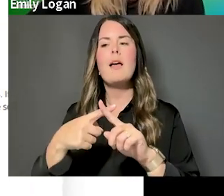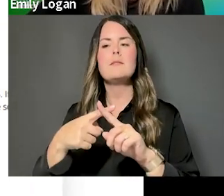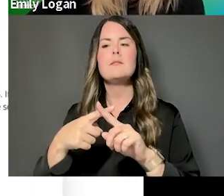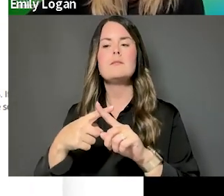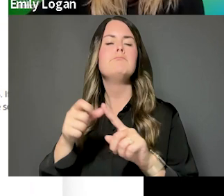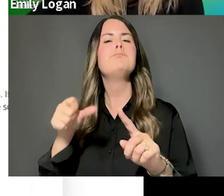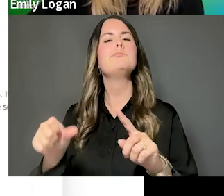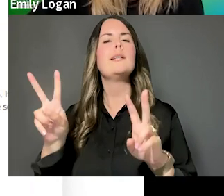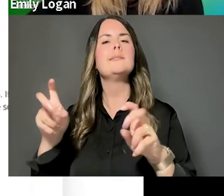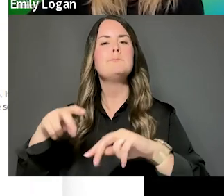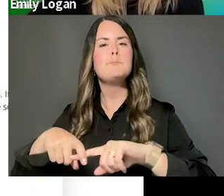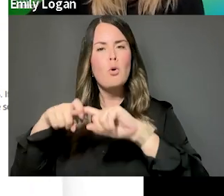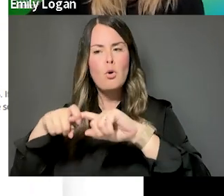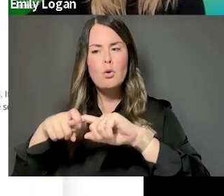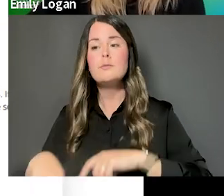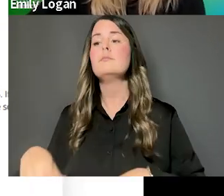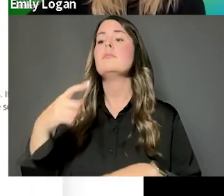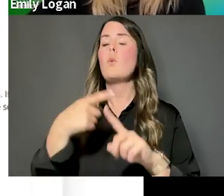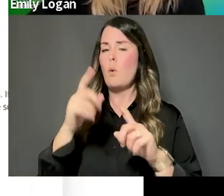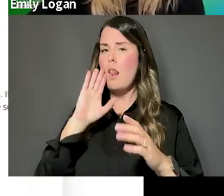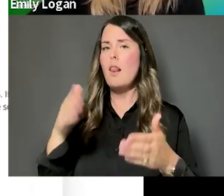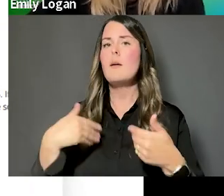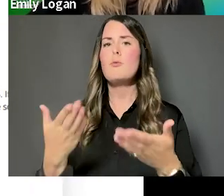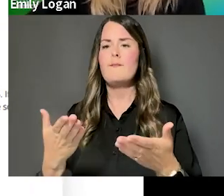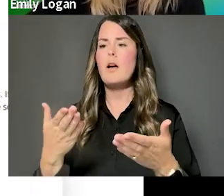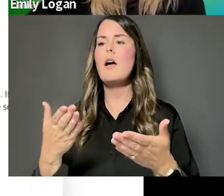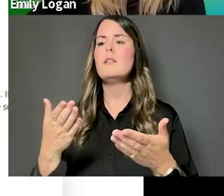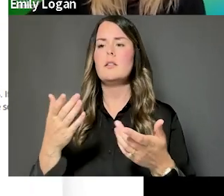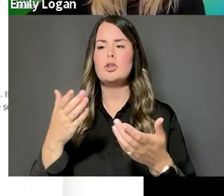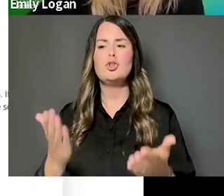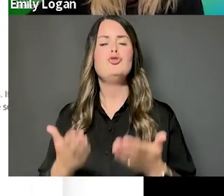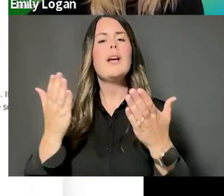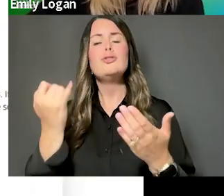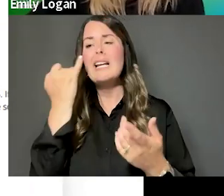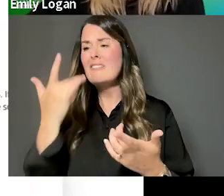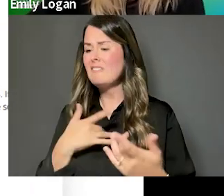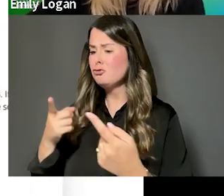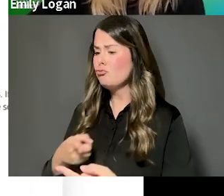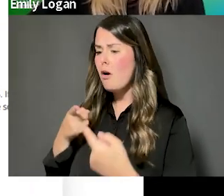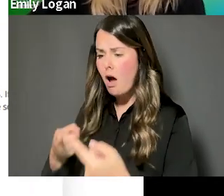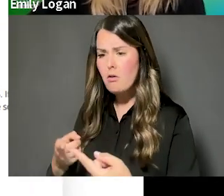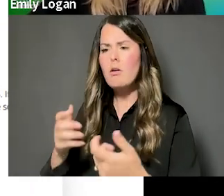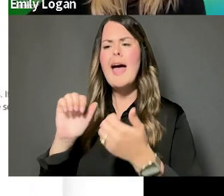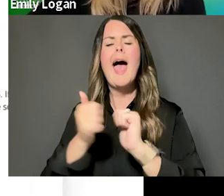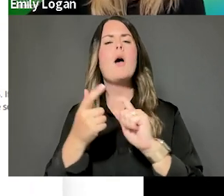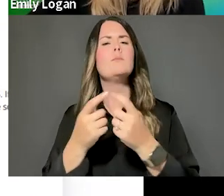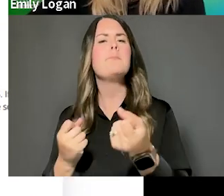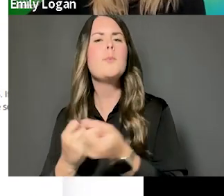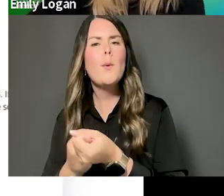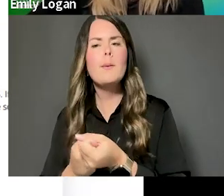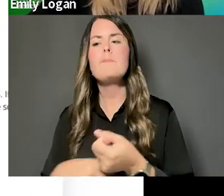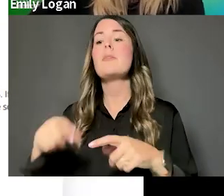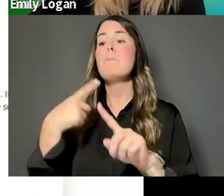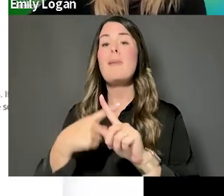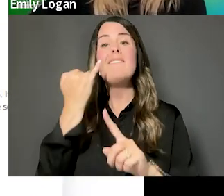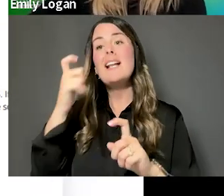pause. You'll also see suggestions of how to support students if many struggle with the cool-down. Finally,